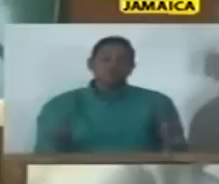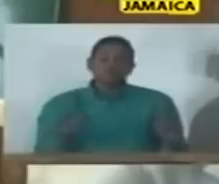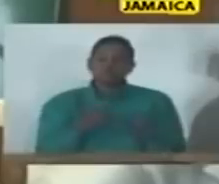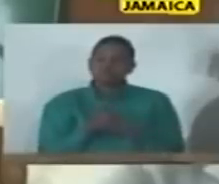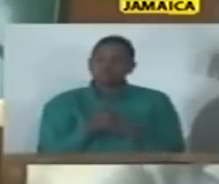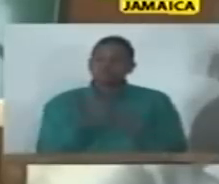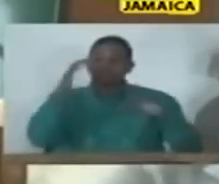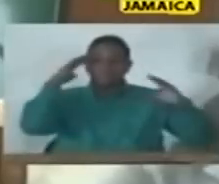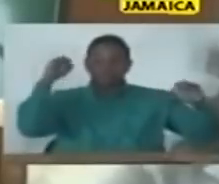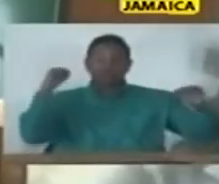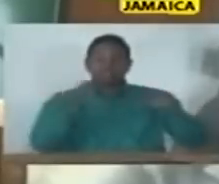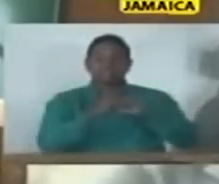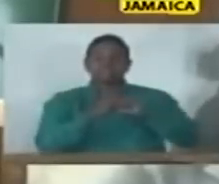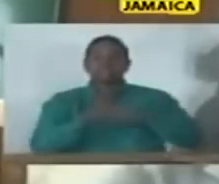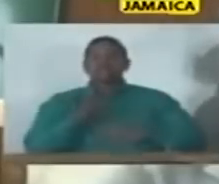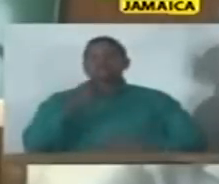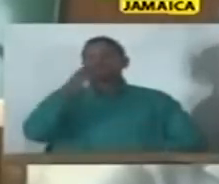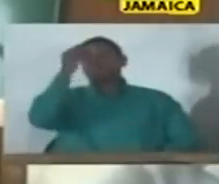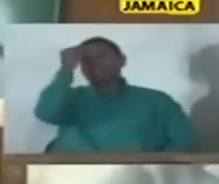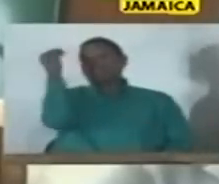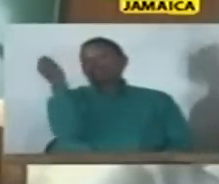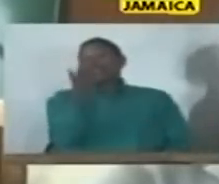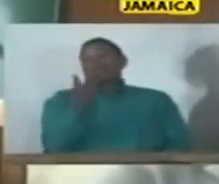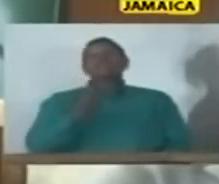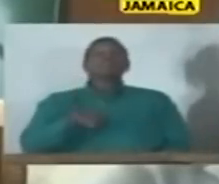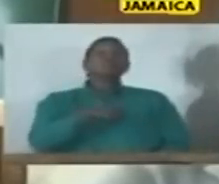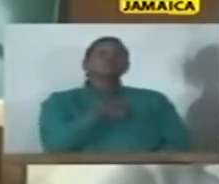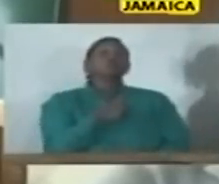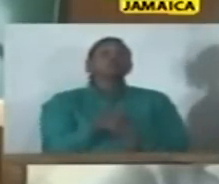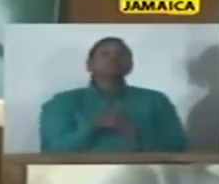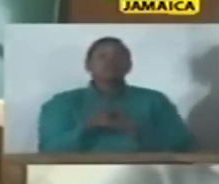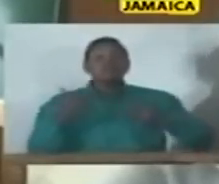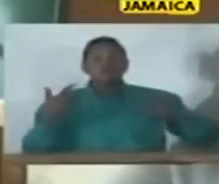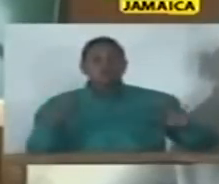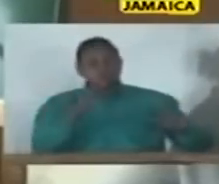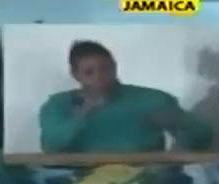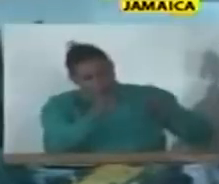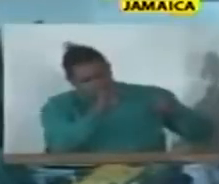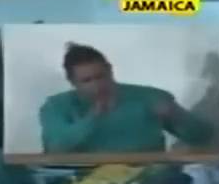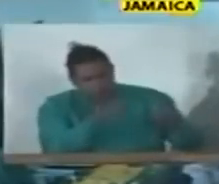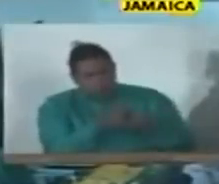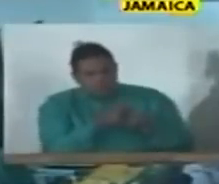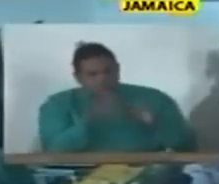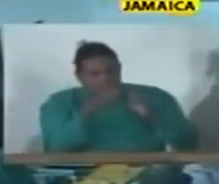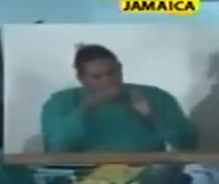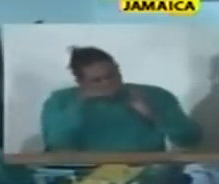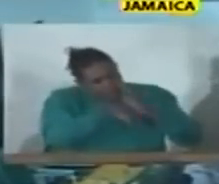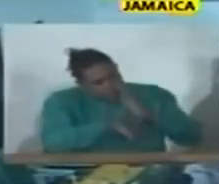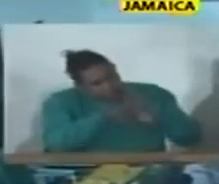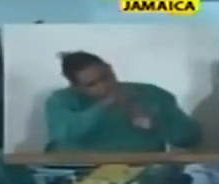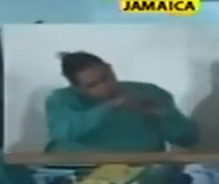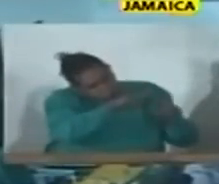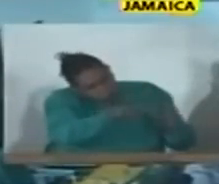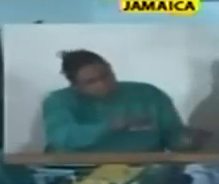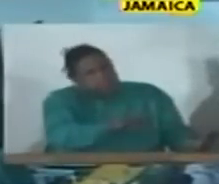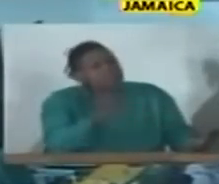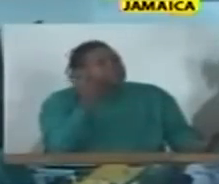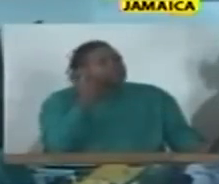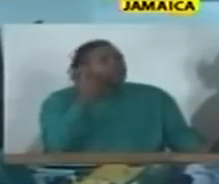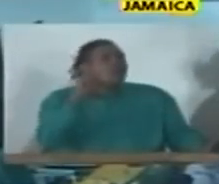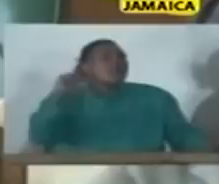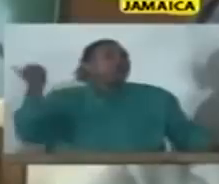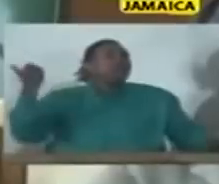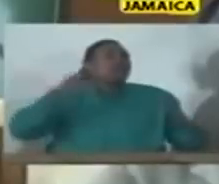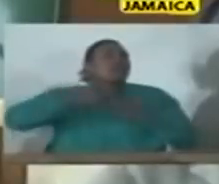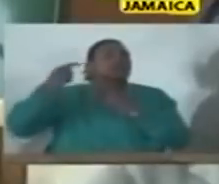Mr. President, I have indicated that we are inquiring further to see if there is anything else